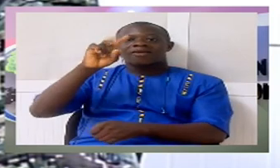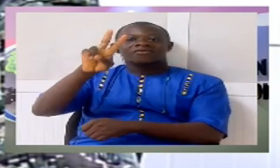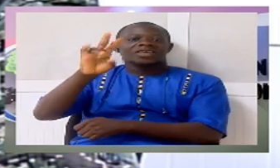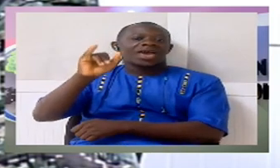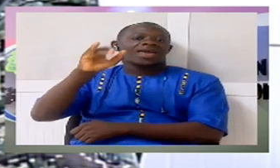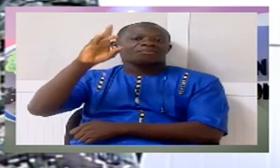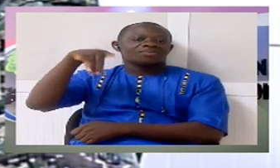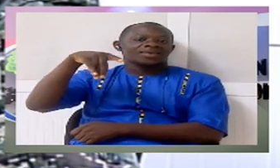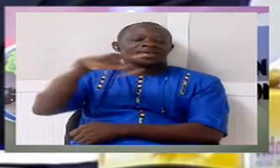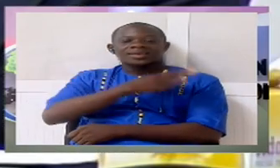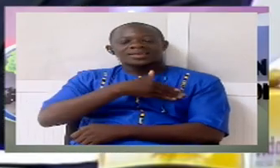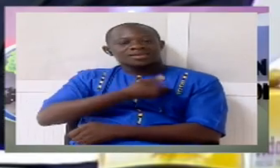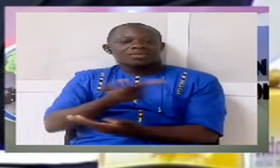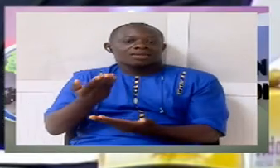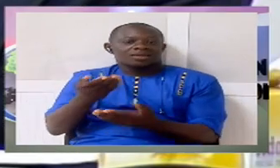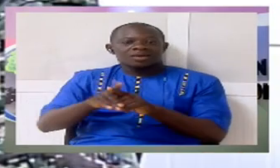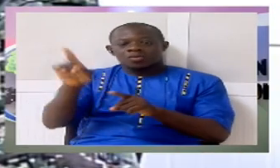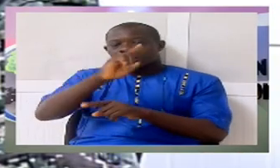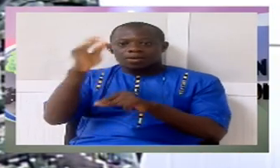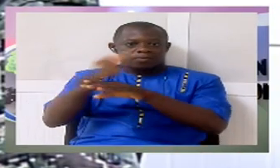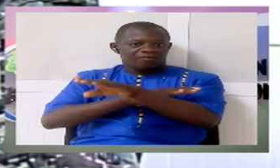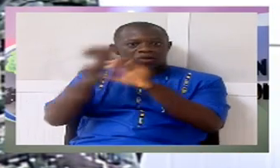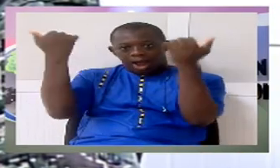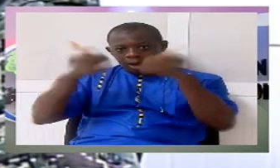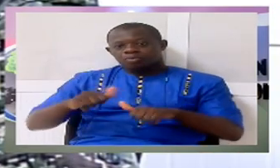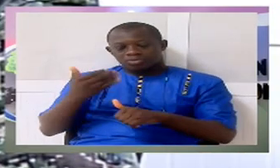bu baax sax. That's what used to happen. Lolu mo dan xew.